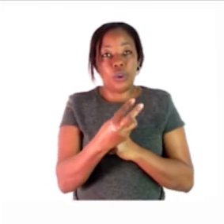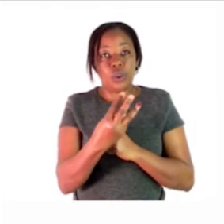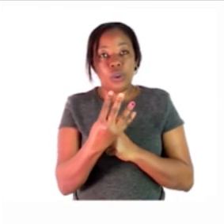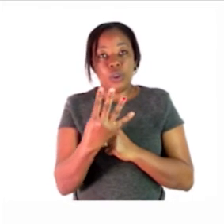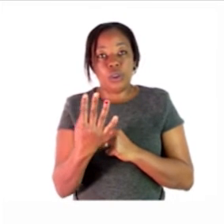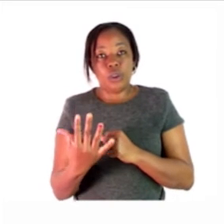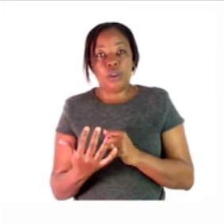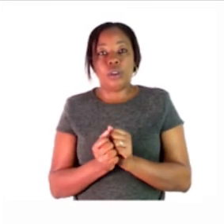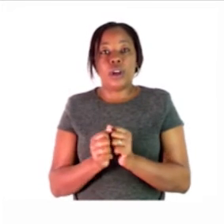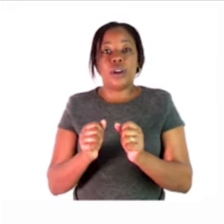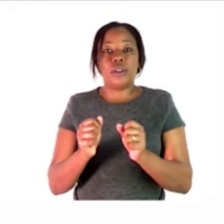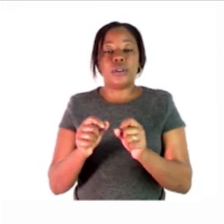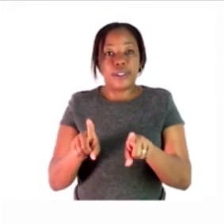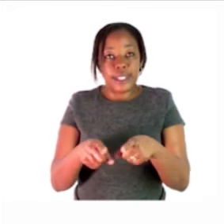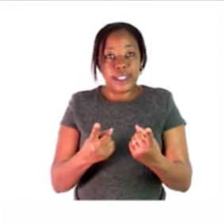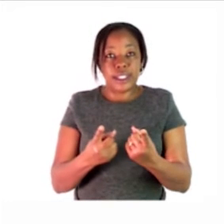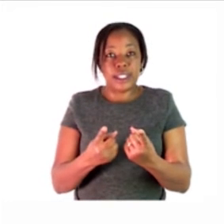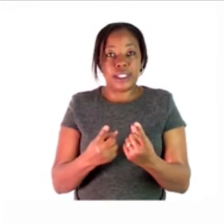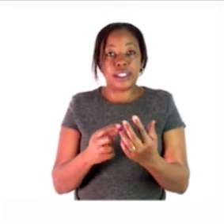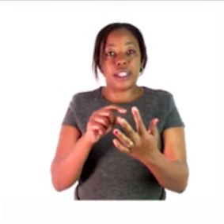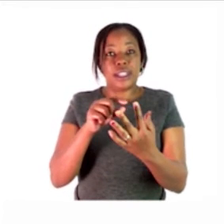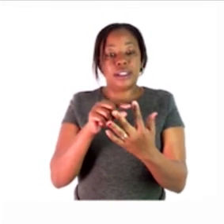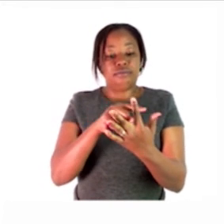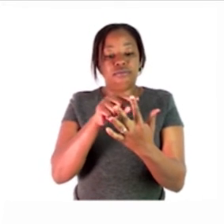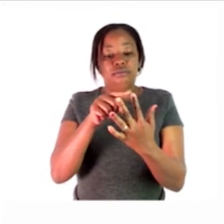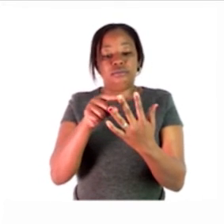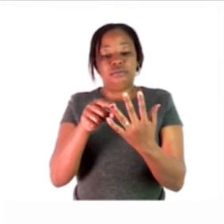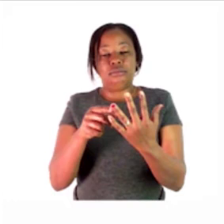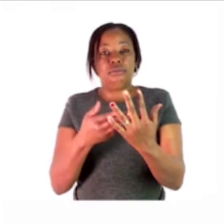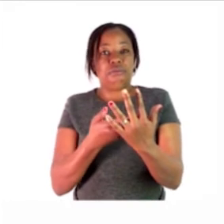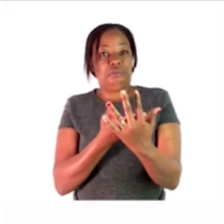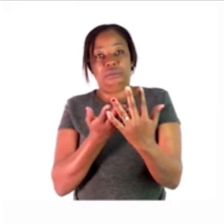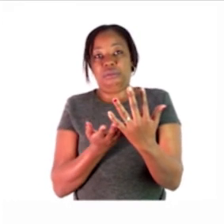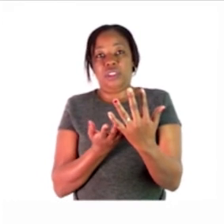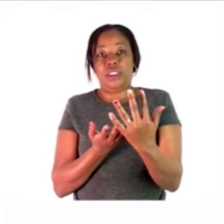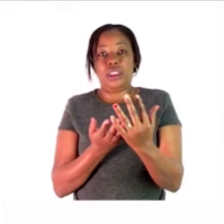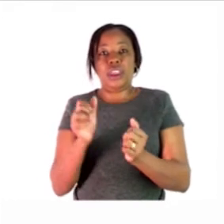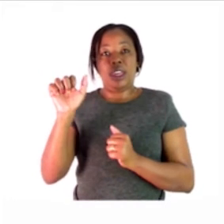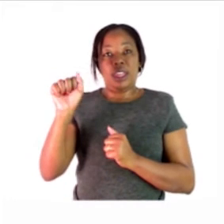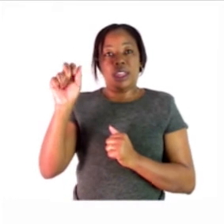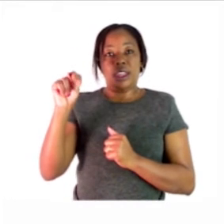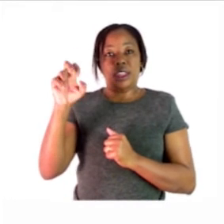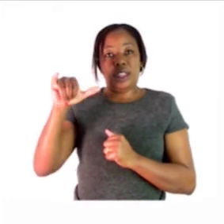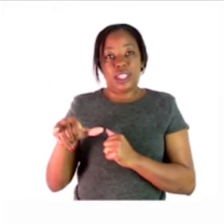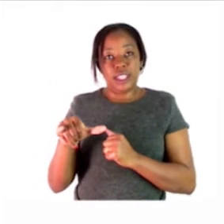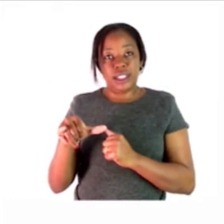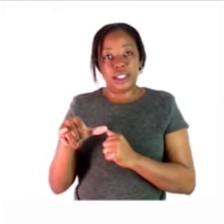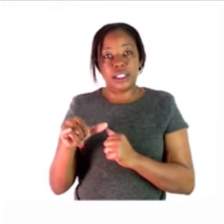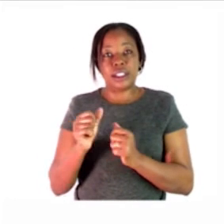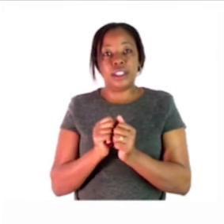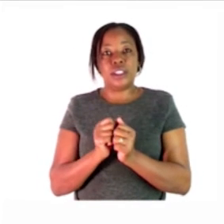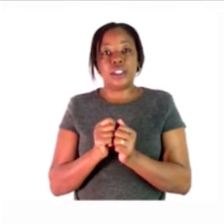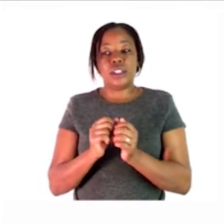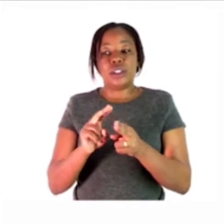And any is used for questions and for negative statements. It's also used with countable